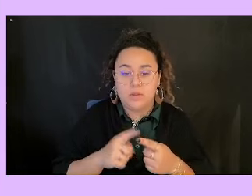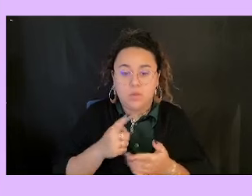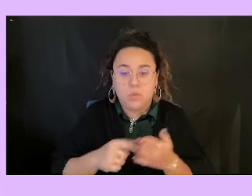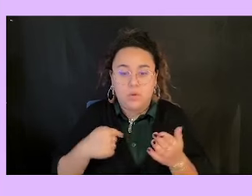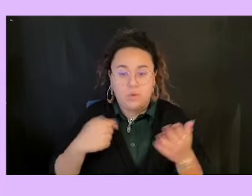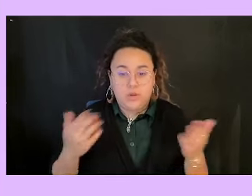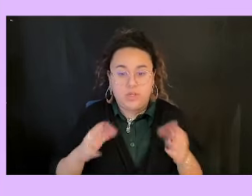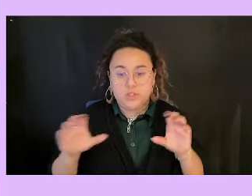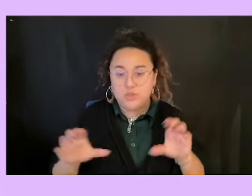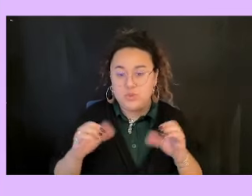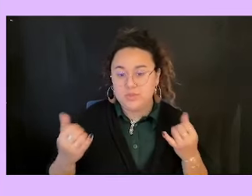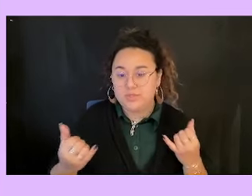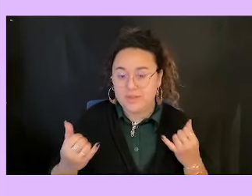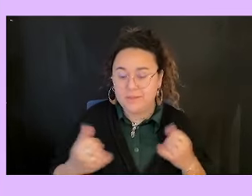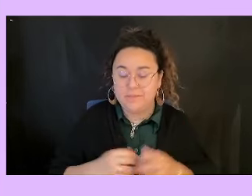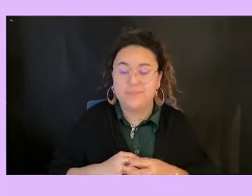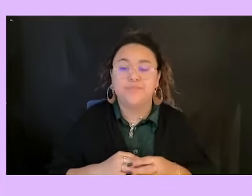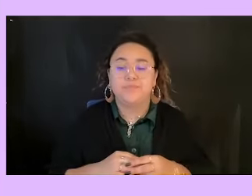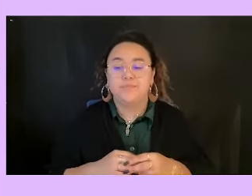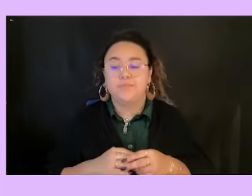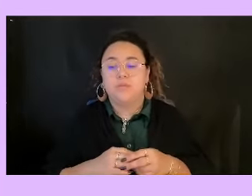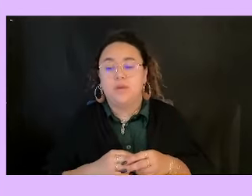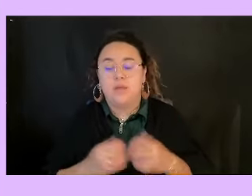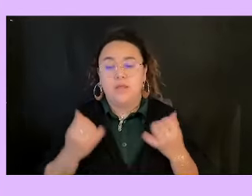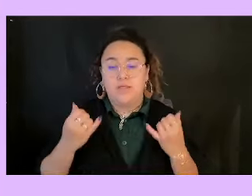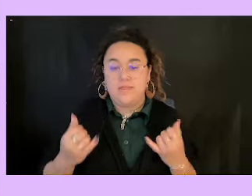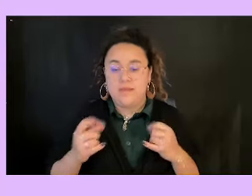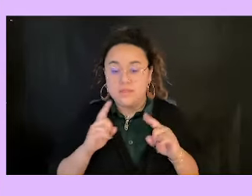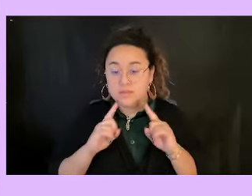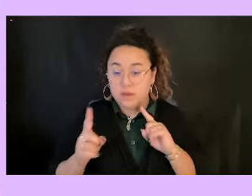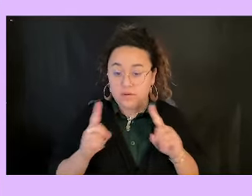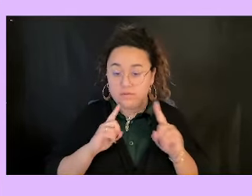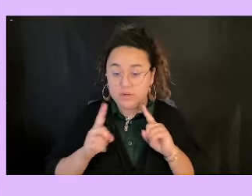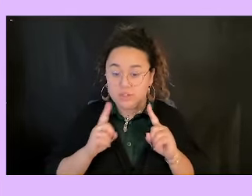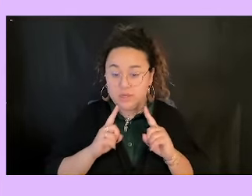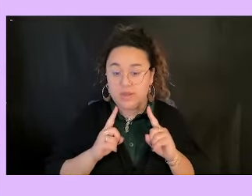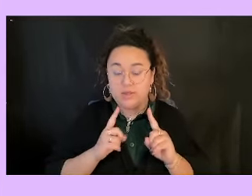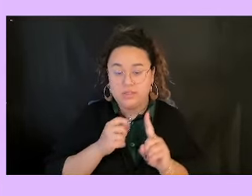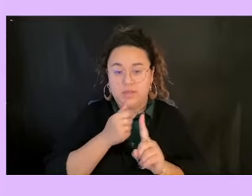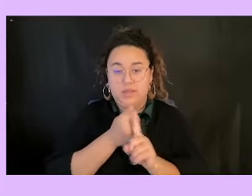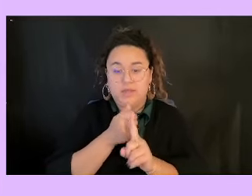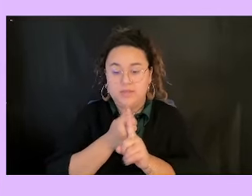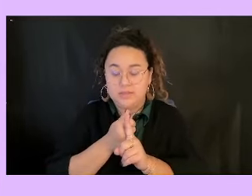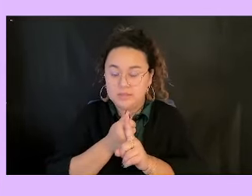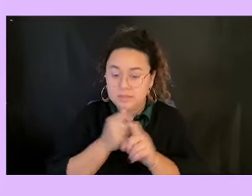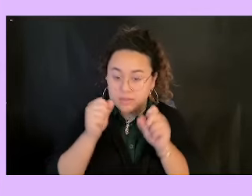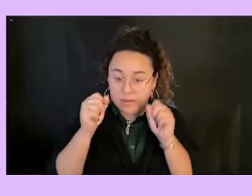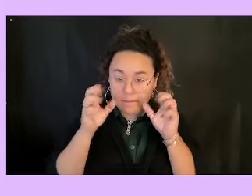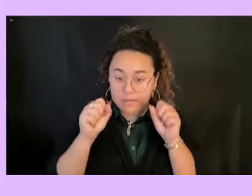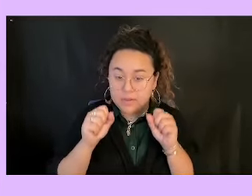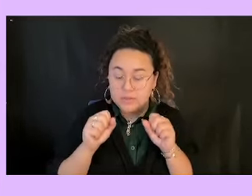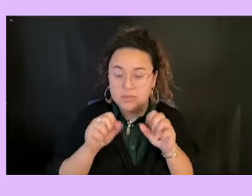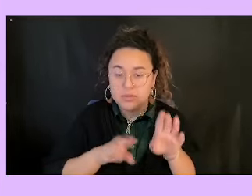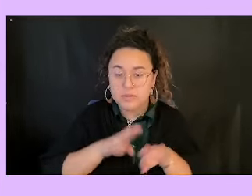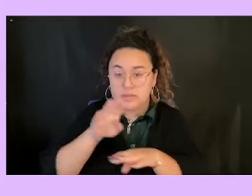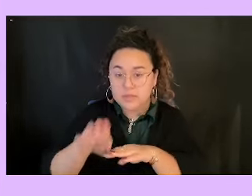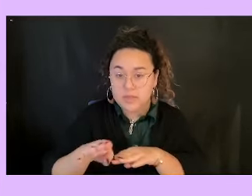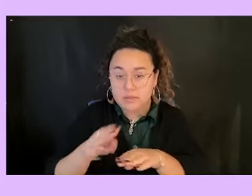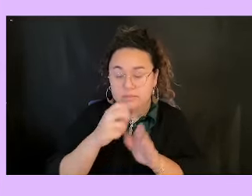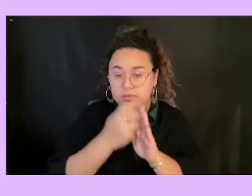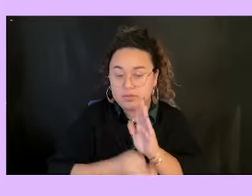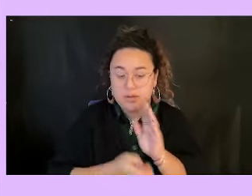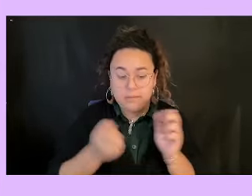do today. This conversation is an amazing step in like a many